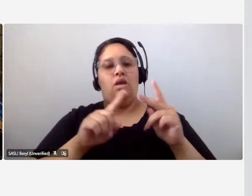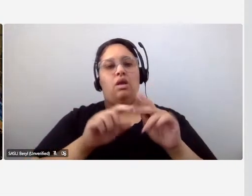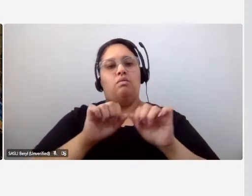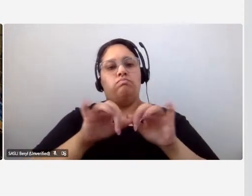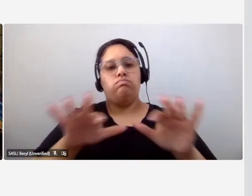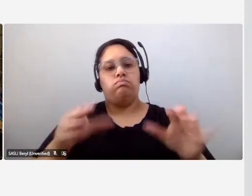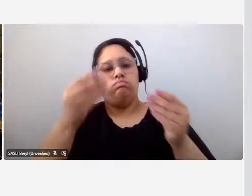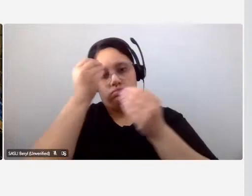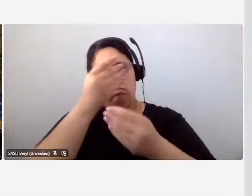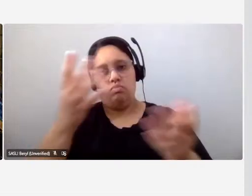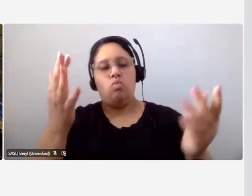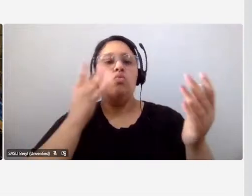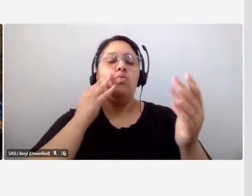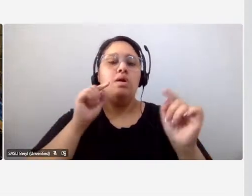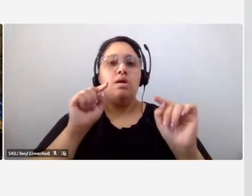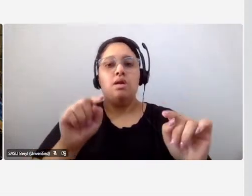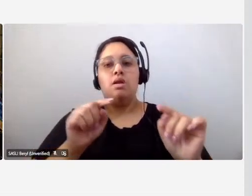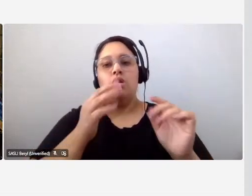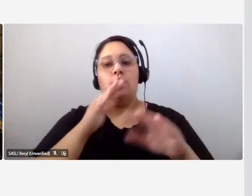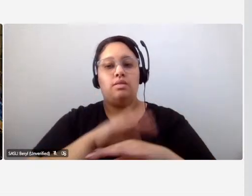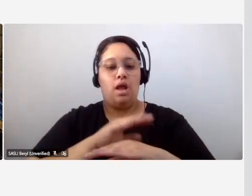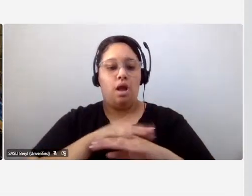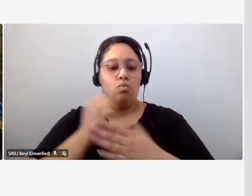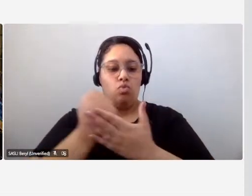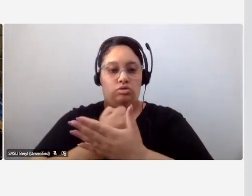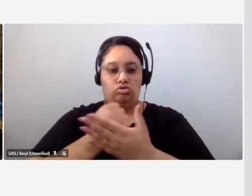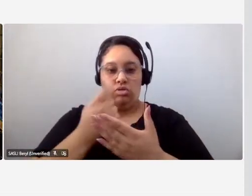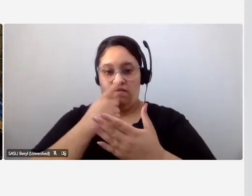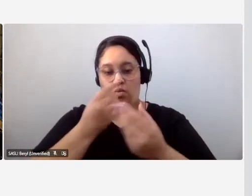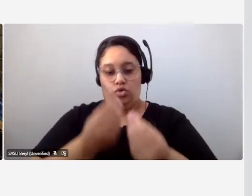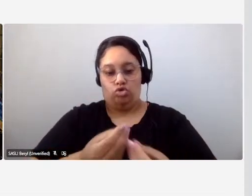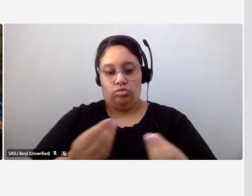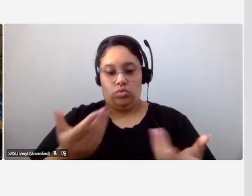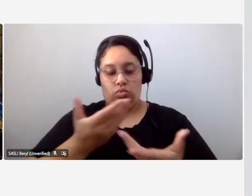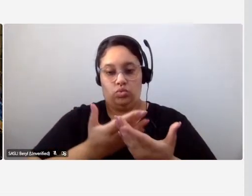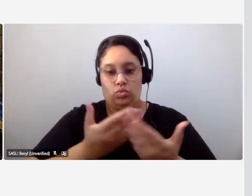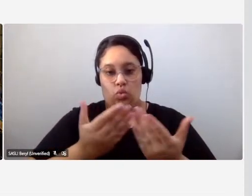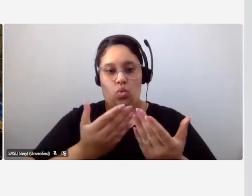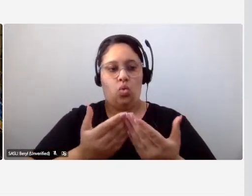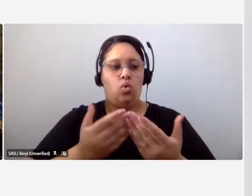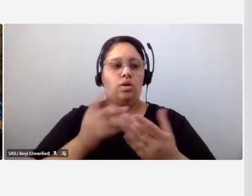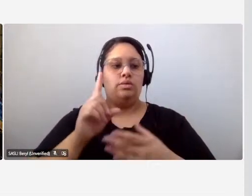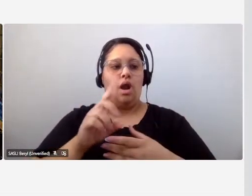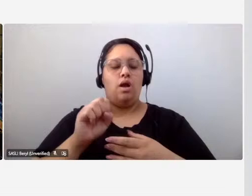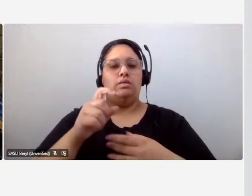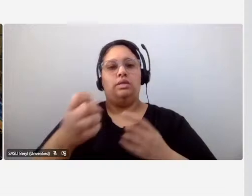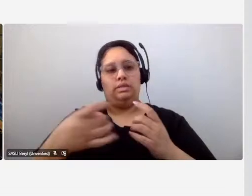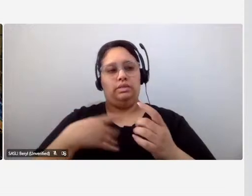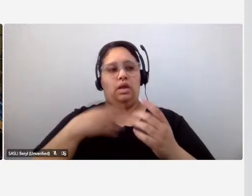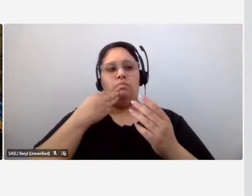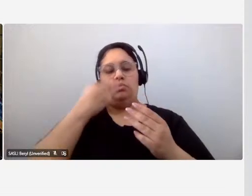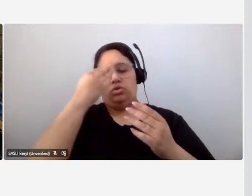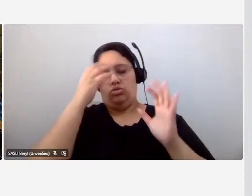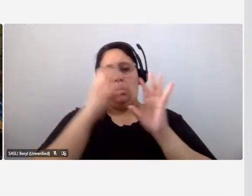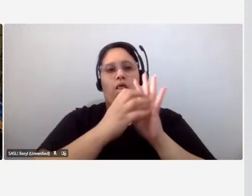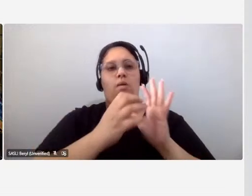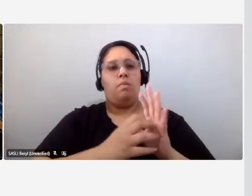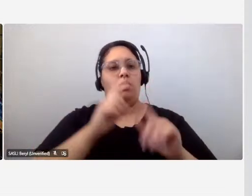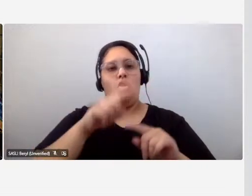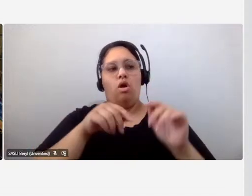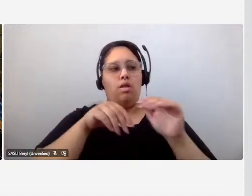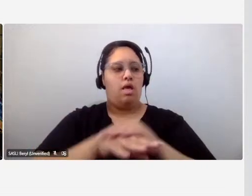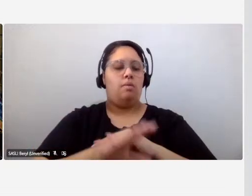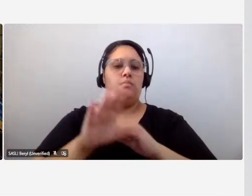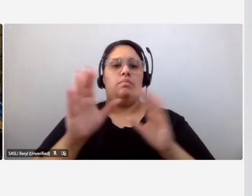word. When it was time to register for the school children, Drakenstein sent us pictures. They couldn't attend our seminar